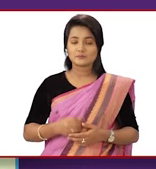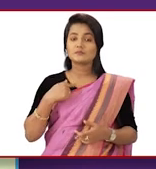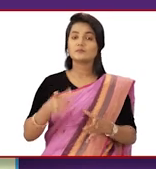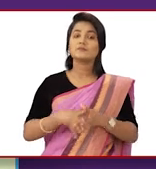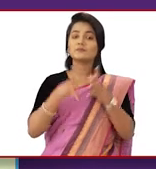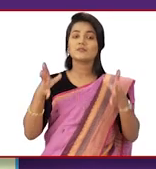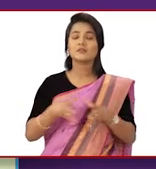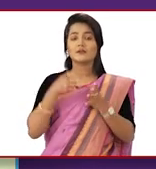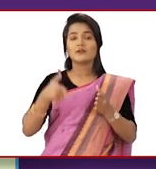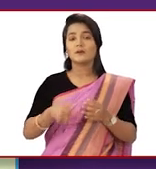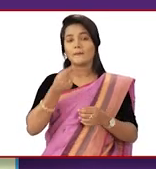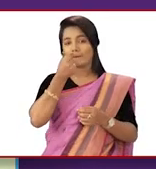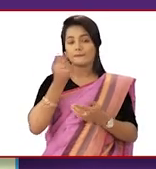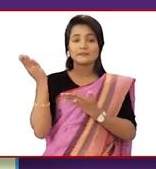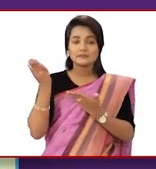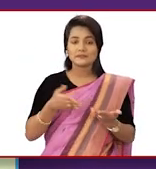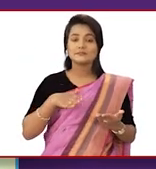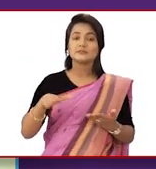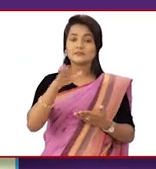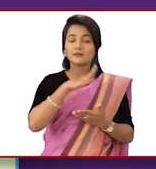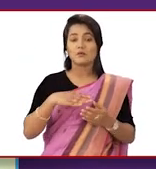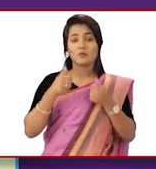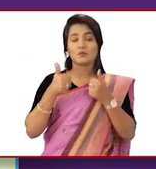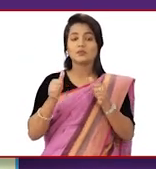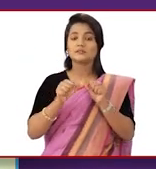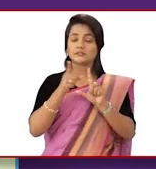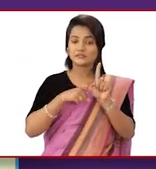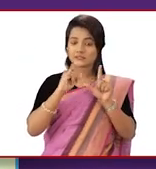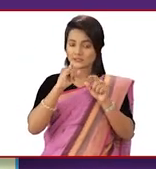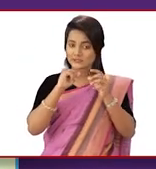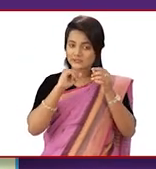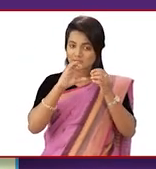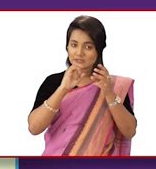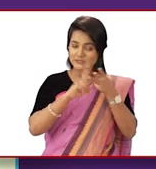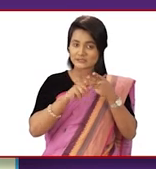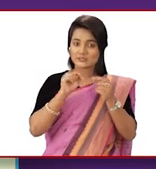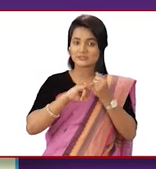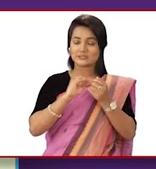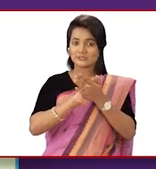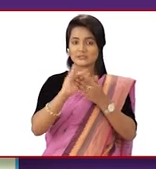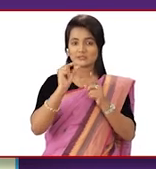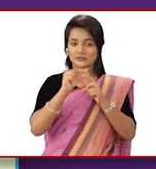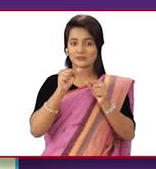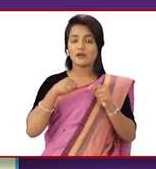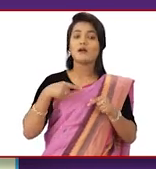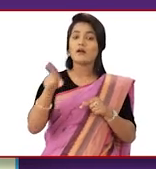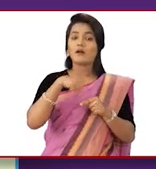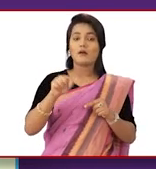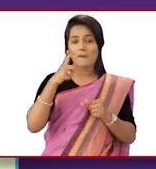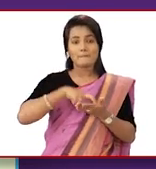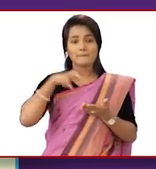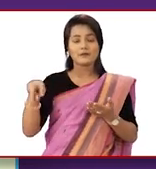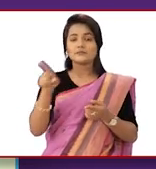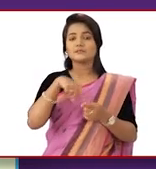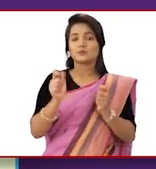matter of fact that we are here, it shows that we have had good allyship and we have had good support, because we, none of us could do it by